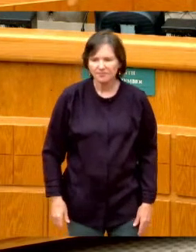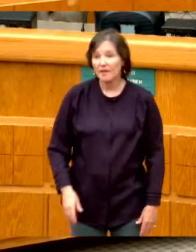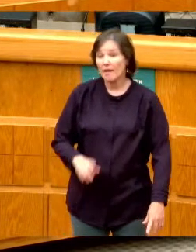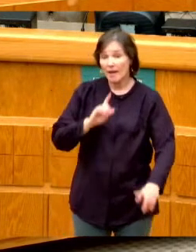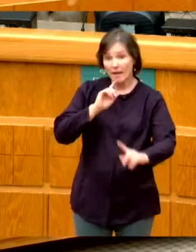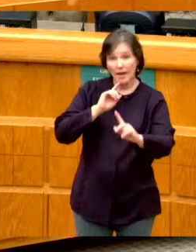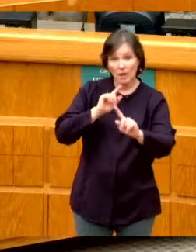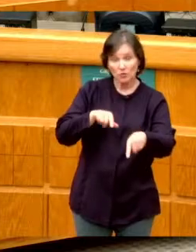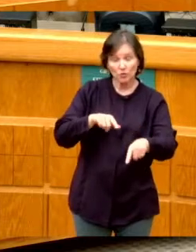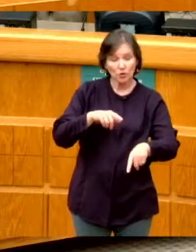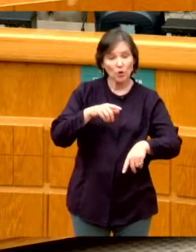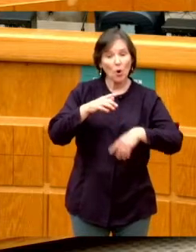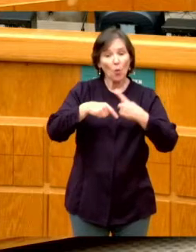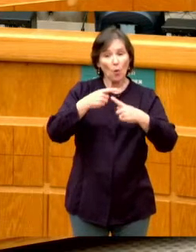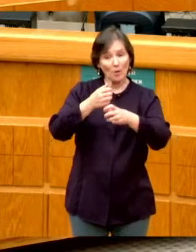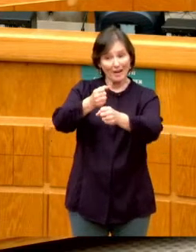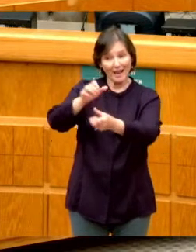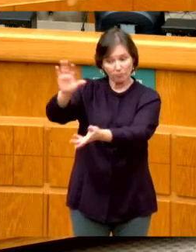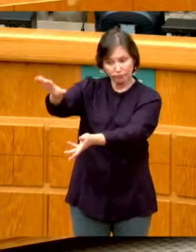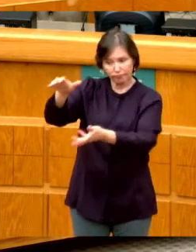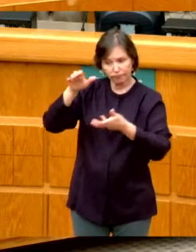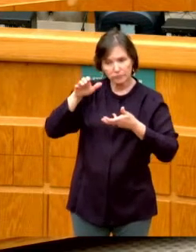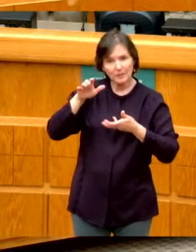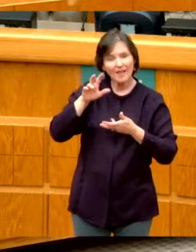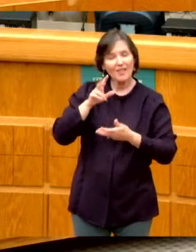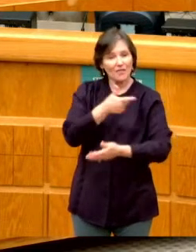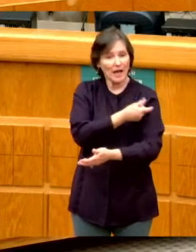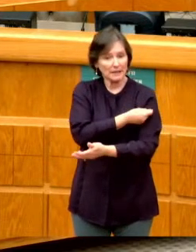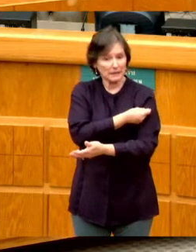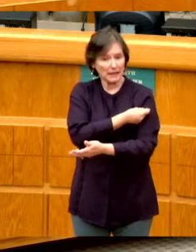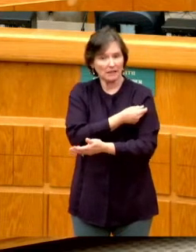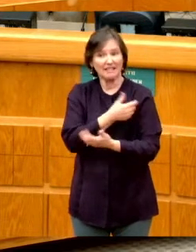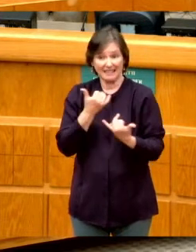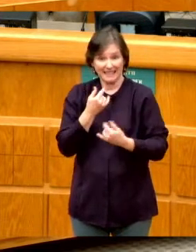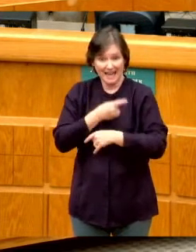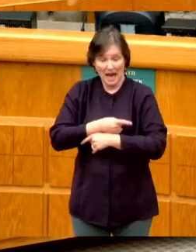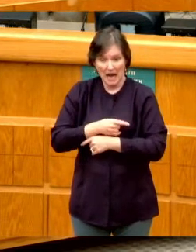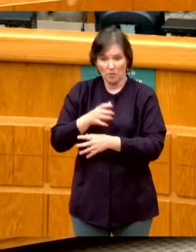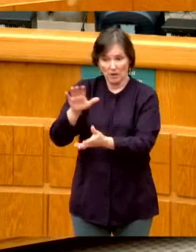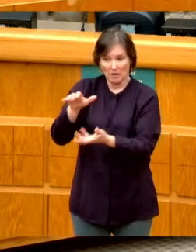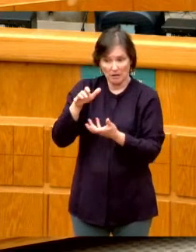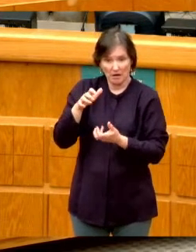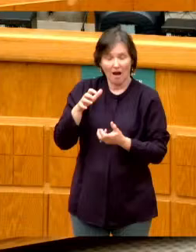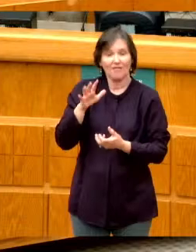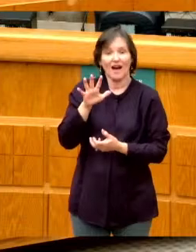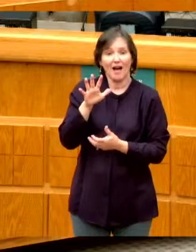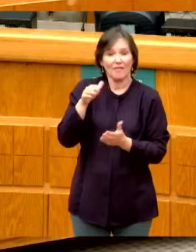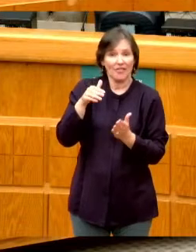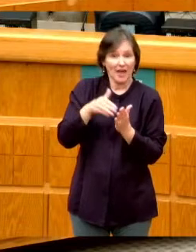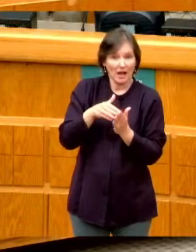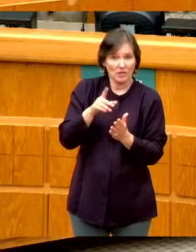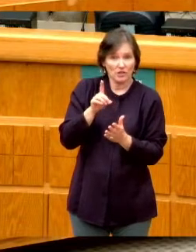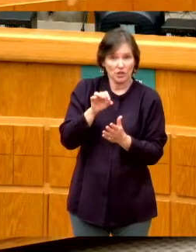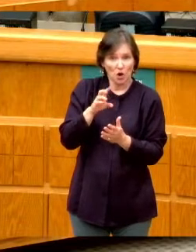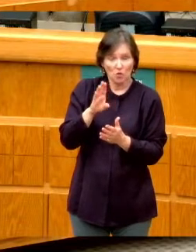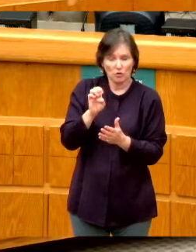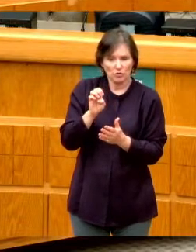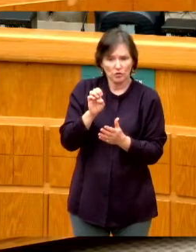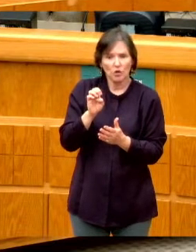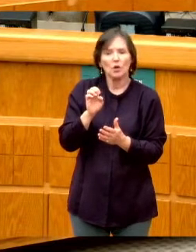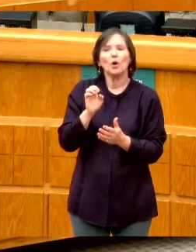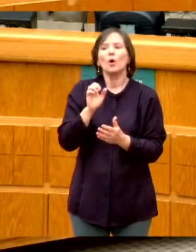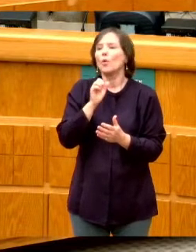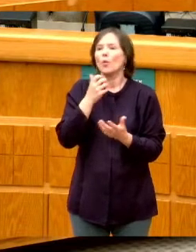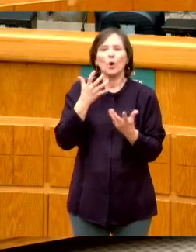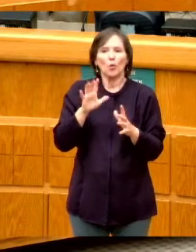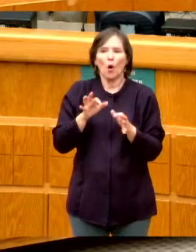5,000 today. We're having clinic tomorrow as well as Friday. We don't want to wait a week to give